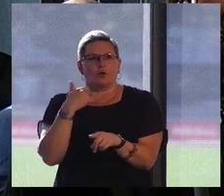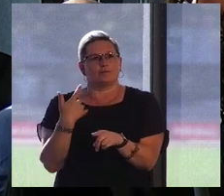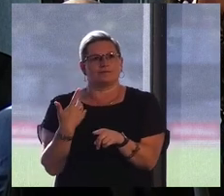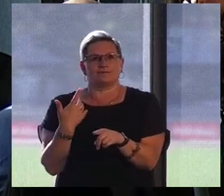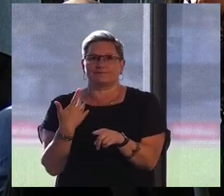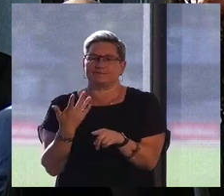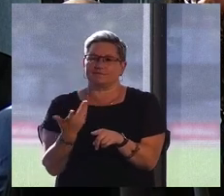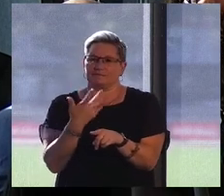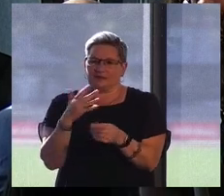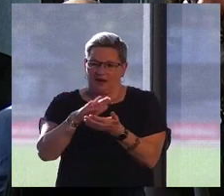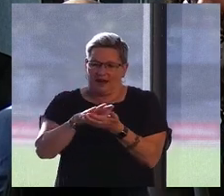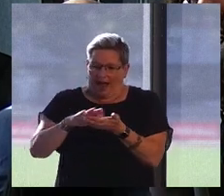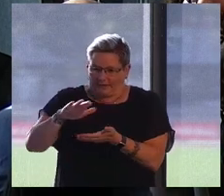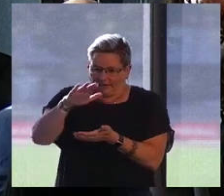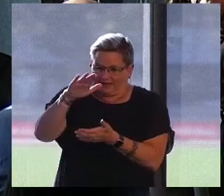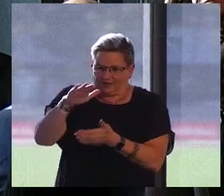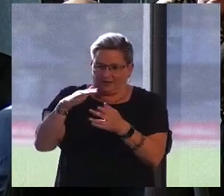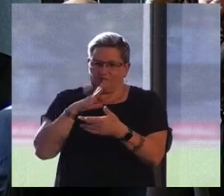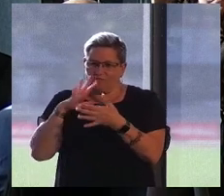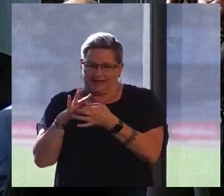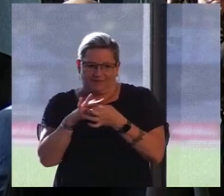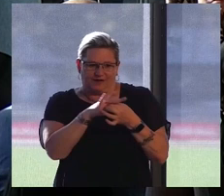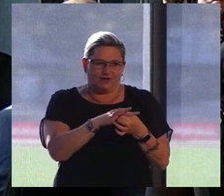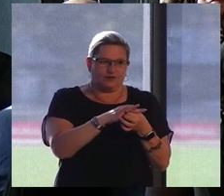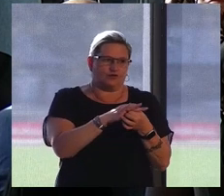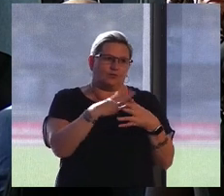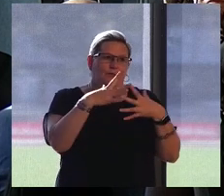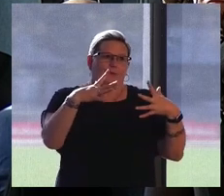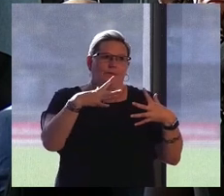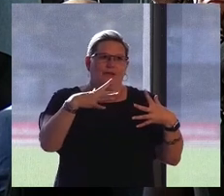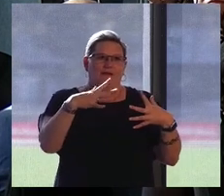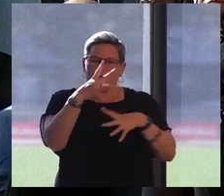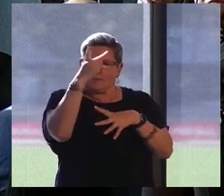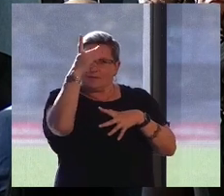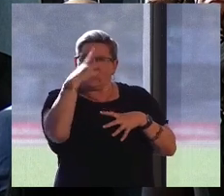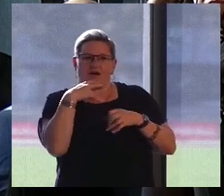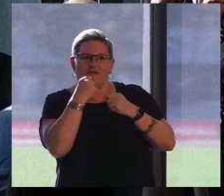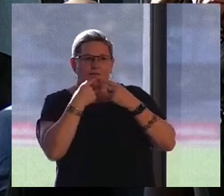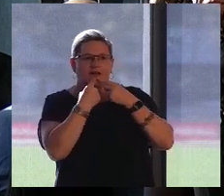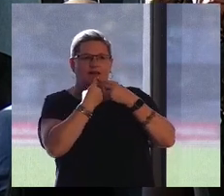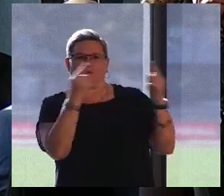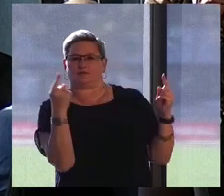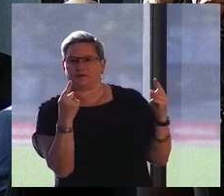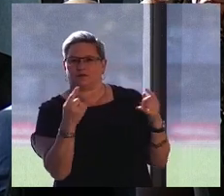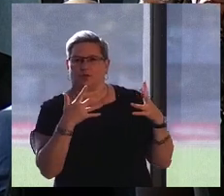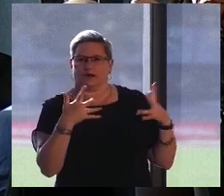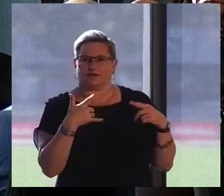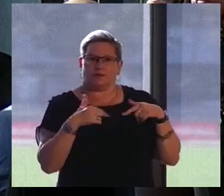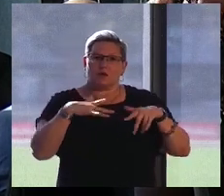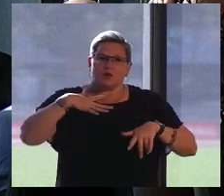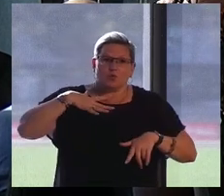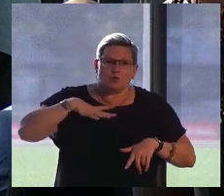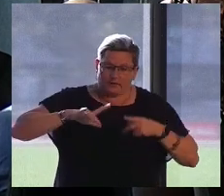itself with big political announcements. So I guess the question is, how do we make business as usual of